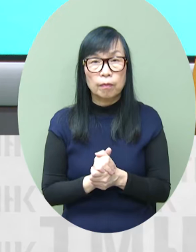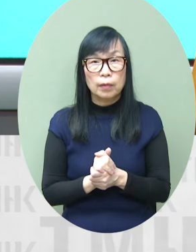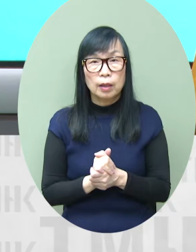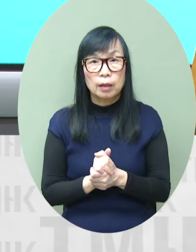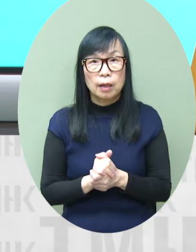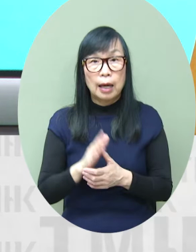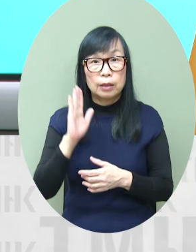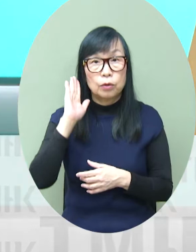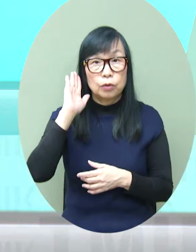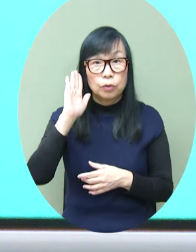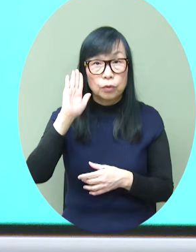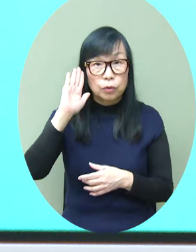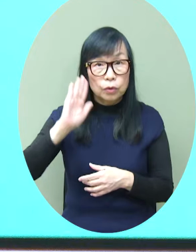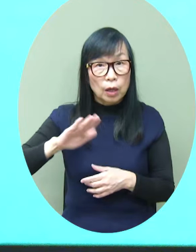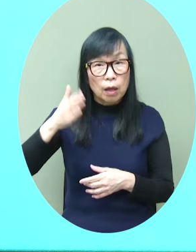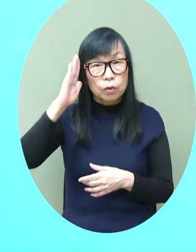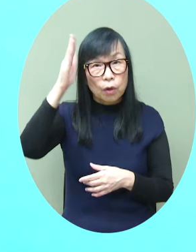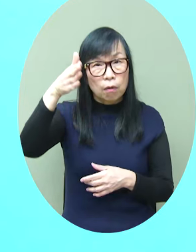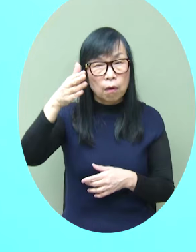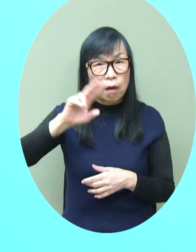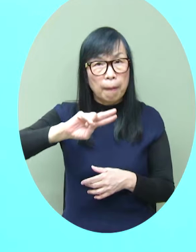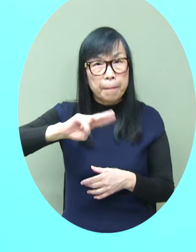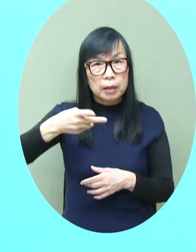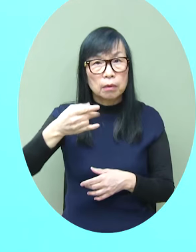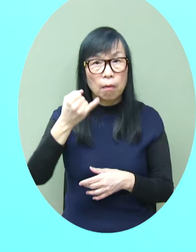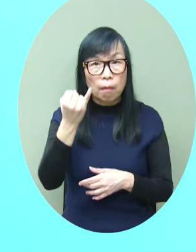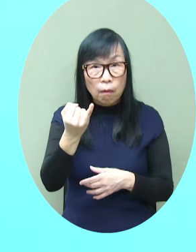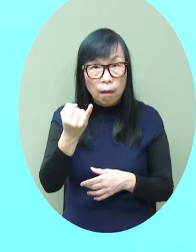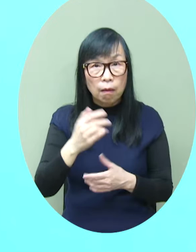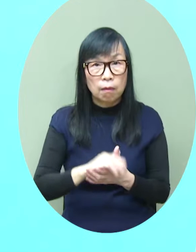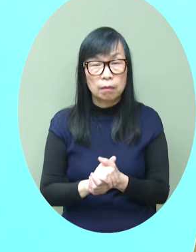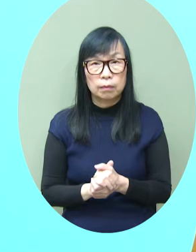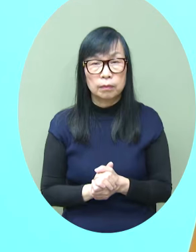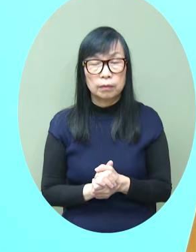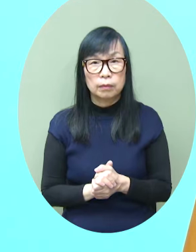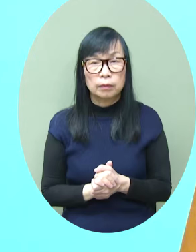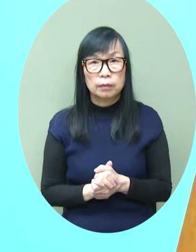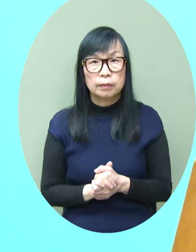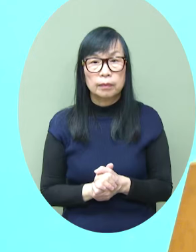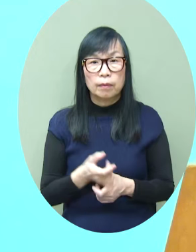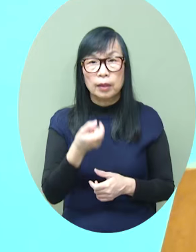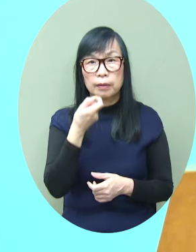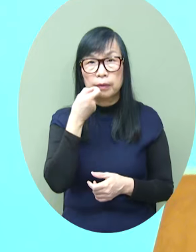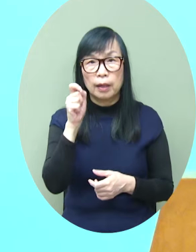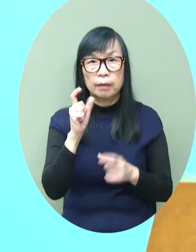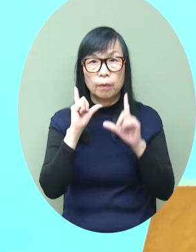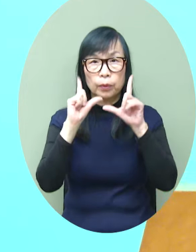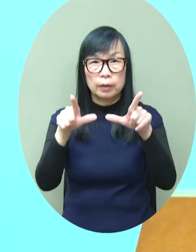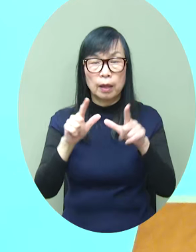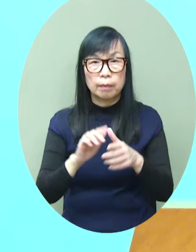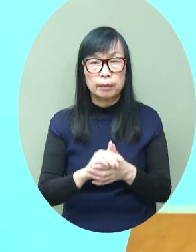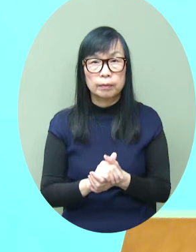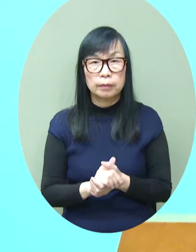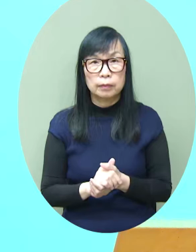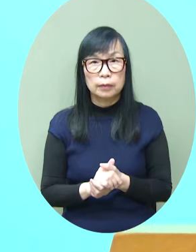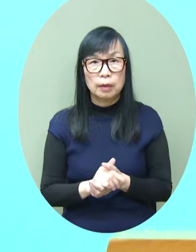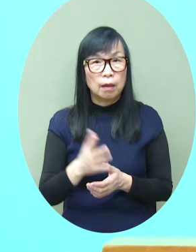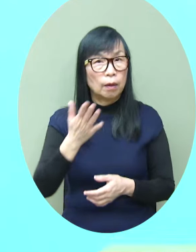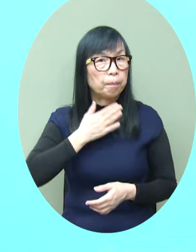for the worse? Thank you. A simple answer is I'm not concerned. As you